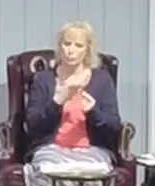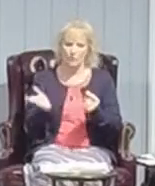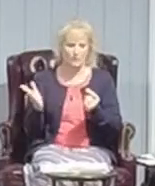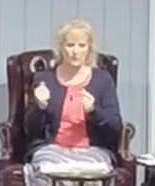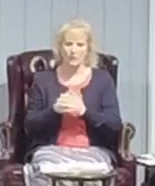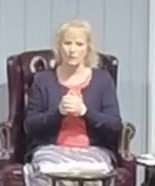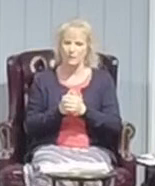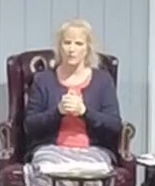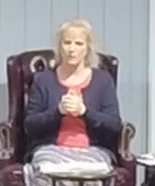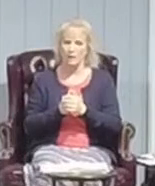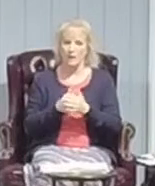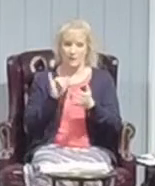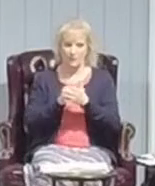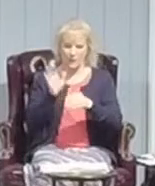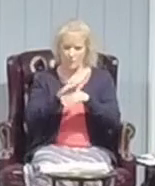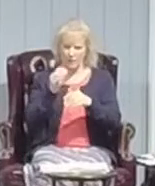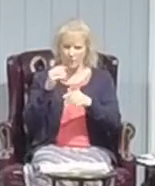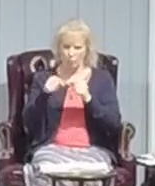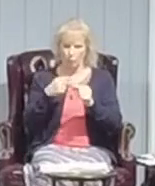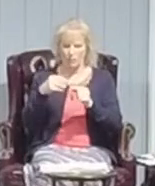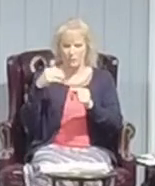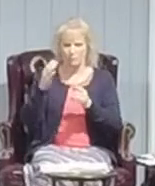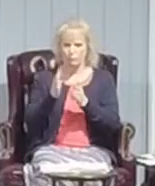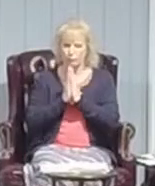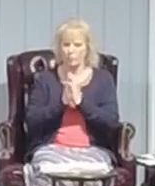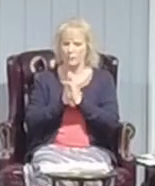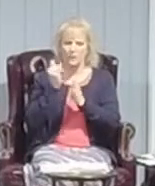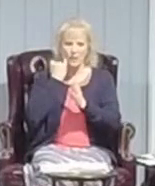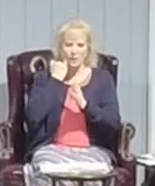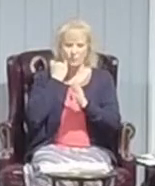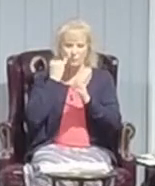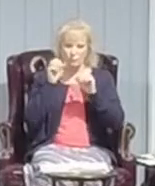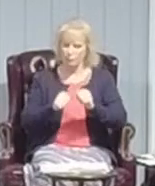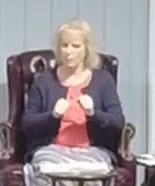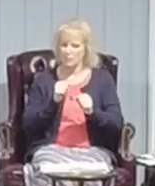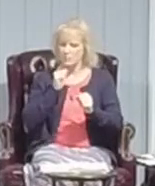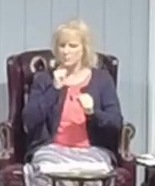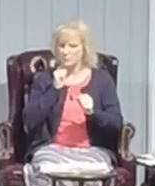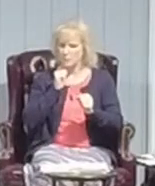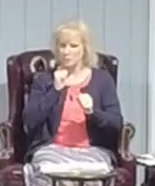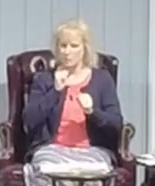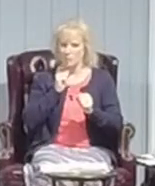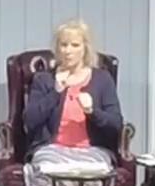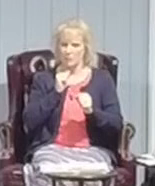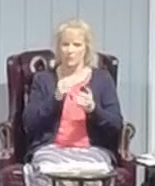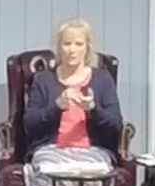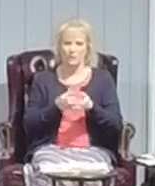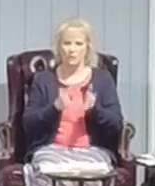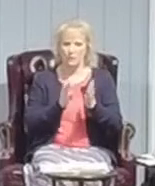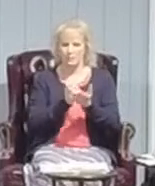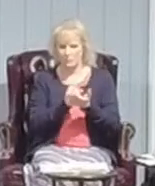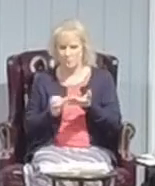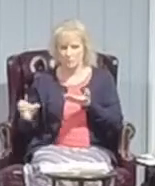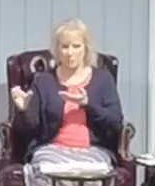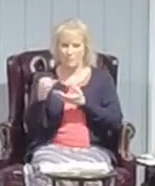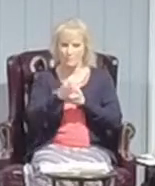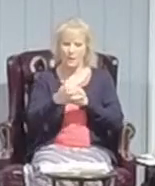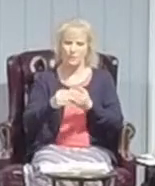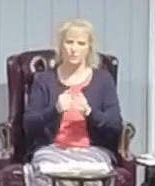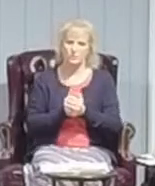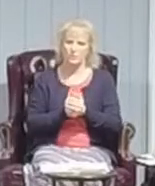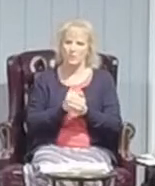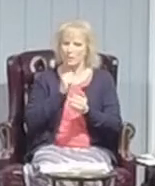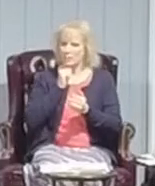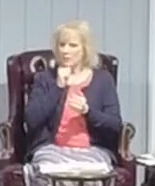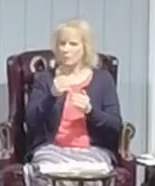prayed, "If it be possible, let this cup pass from me." And then he would pray, "Not my will, but thine be done." Because he loved